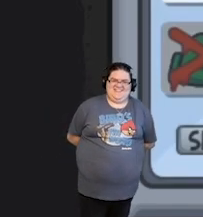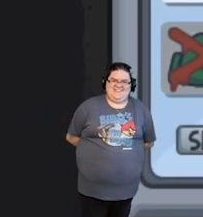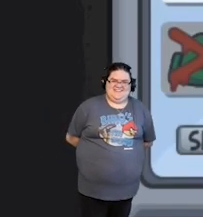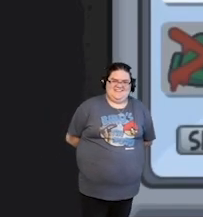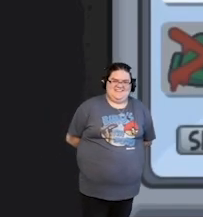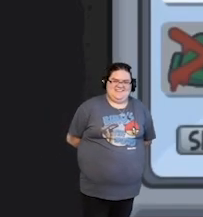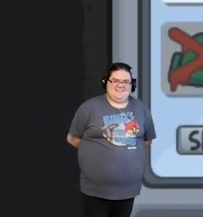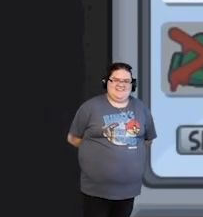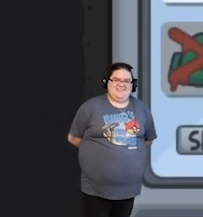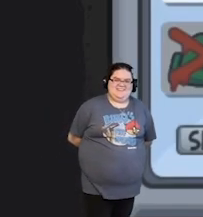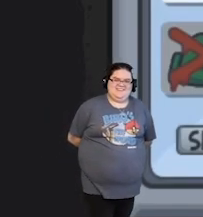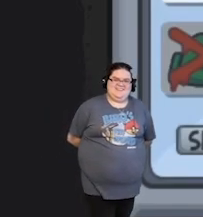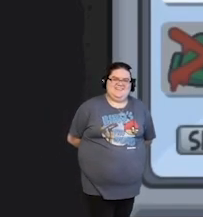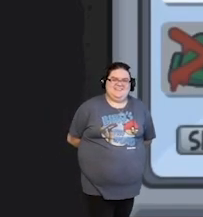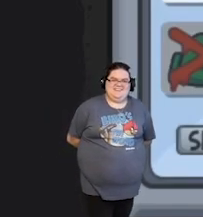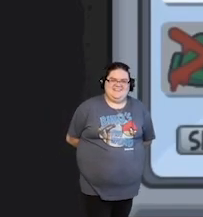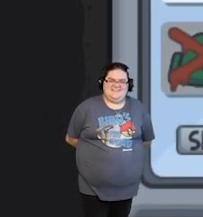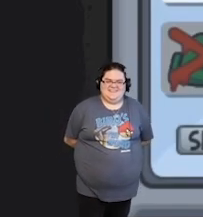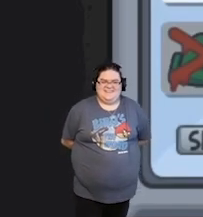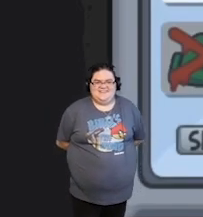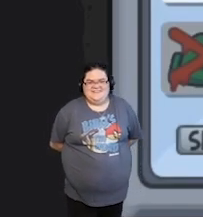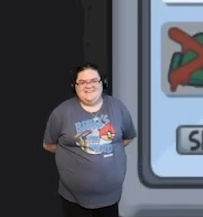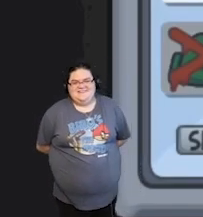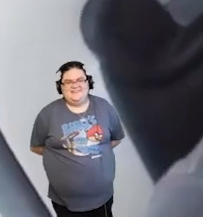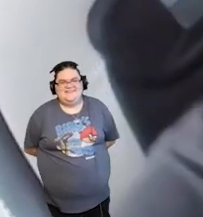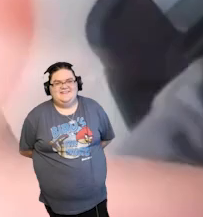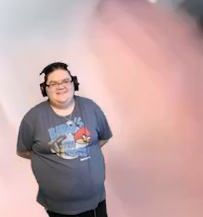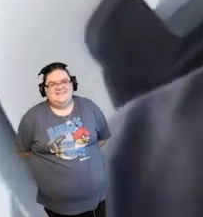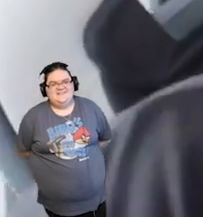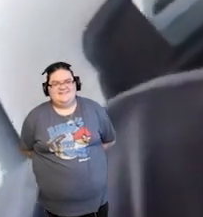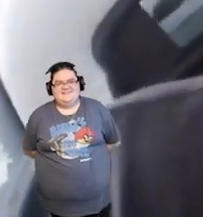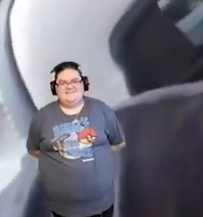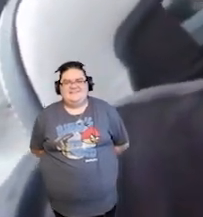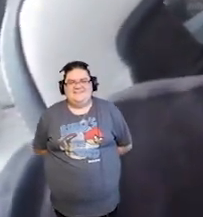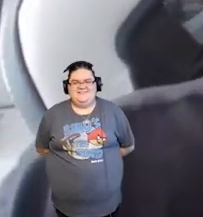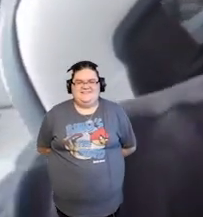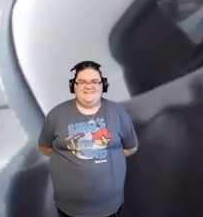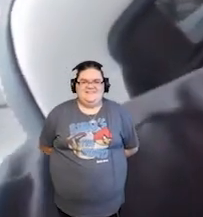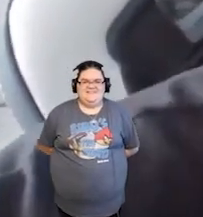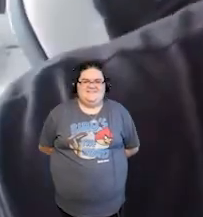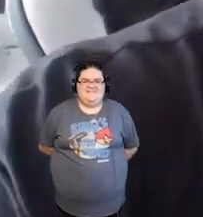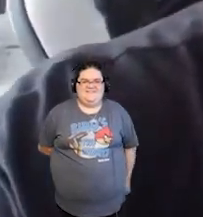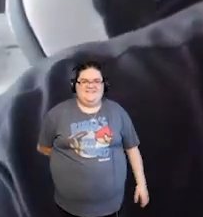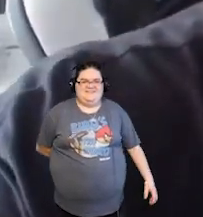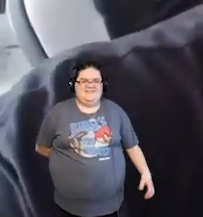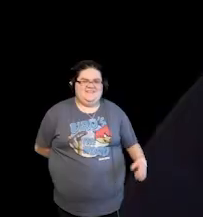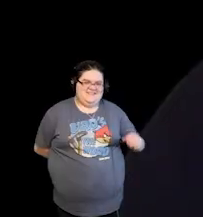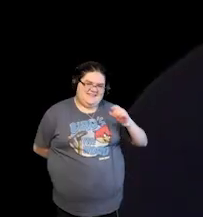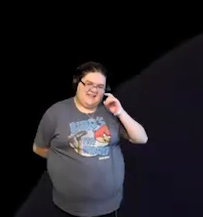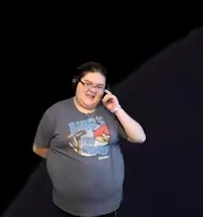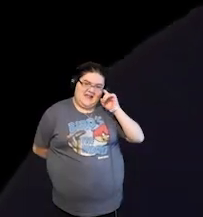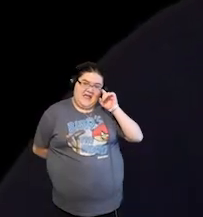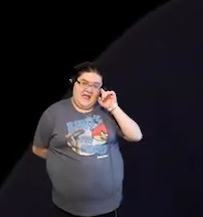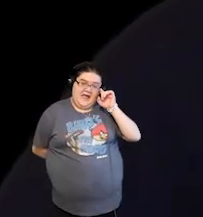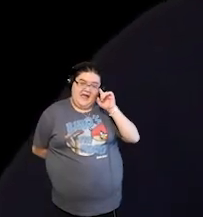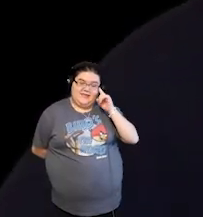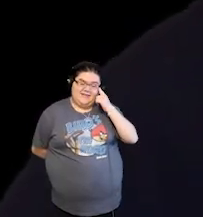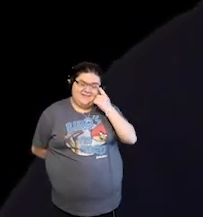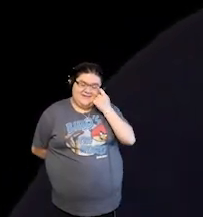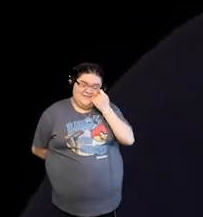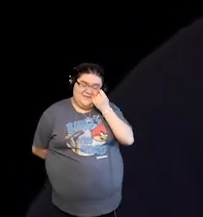did? Nah, man. JJ did. Oh yeah, JJ. That's why he's on kill cooldown then! That's why! That's enough